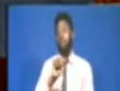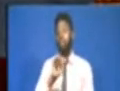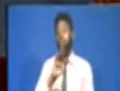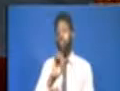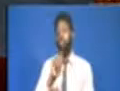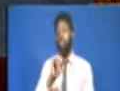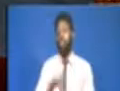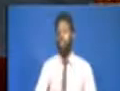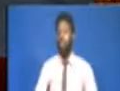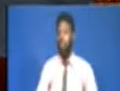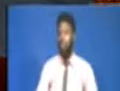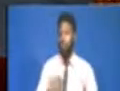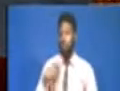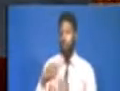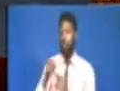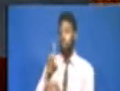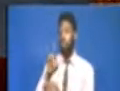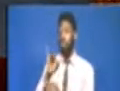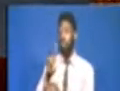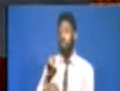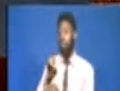Didoraso, MP Saku.